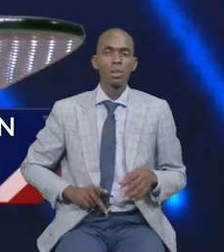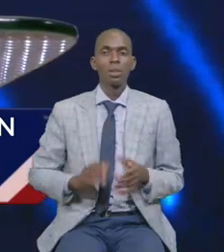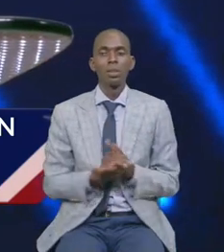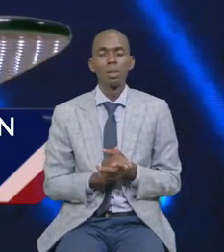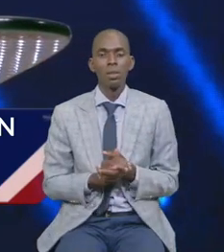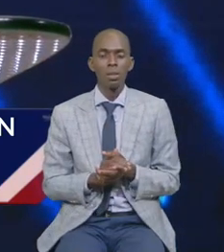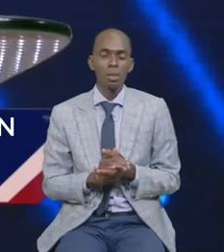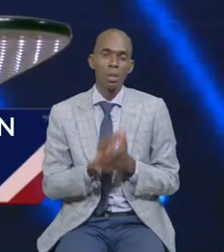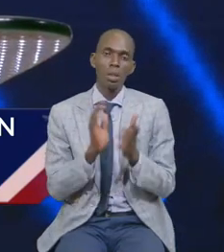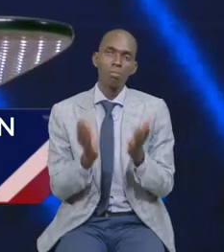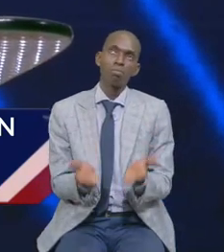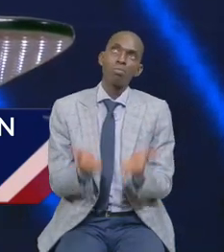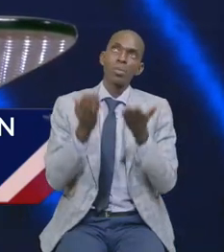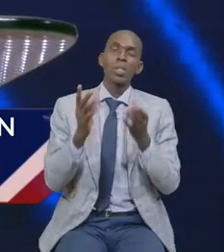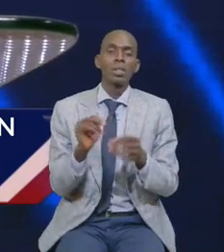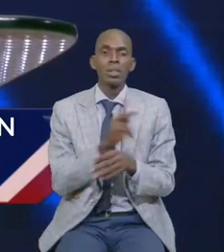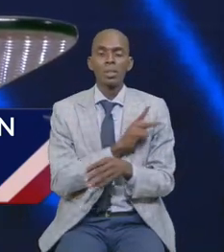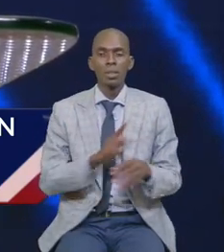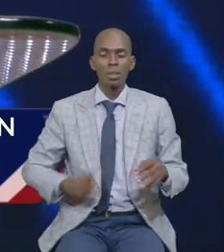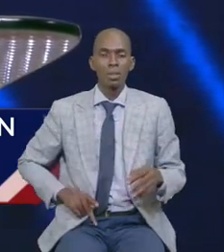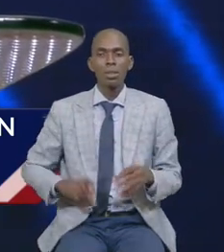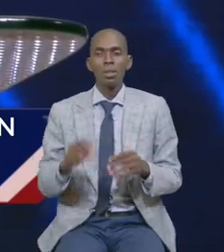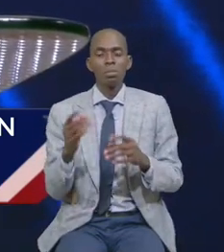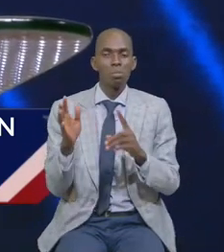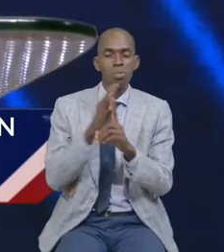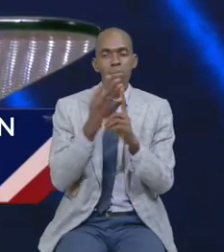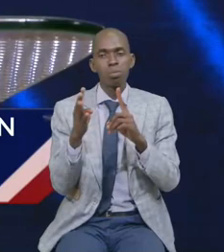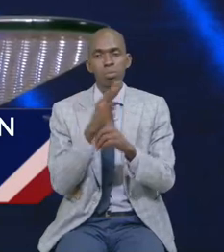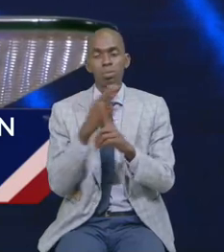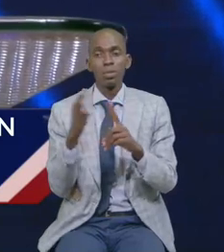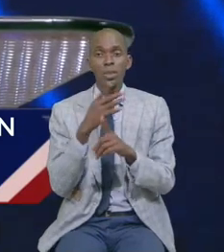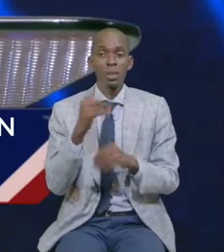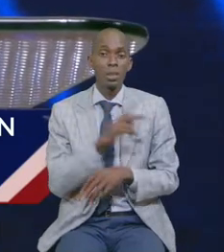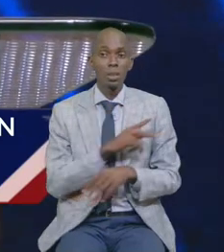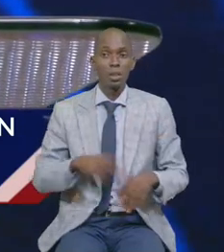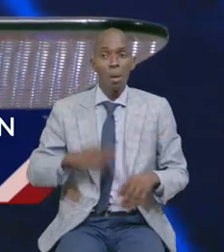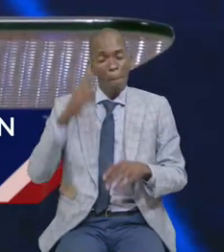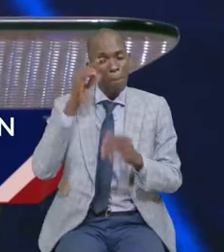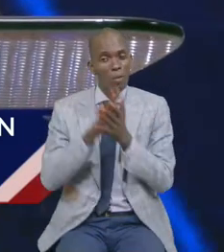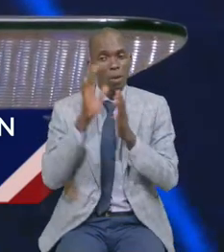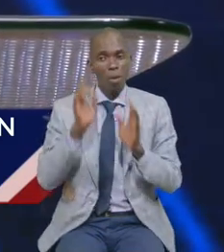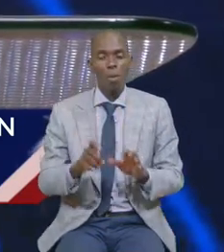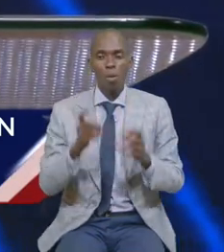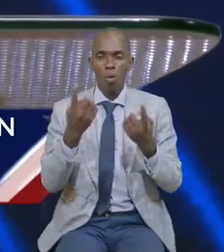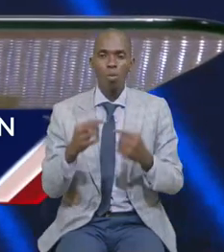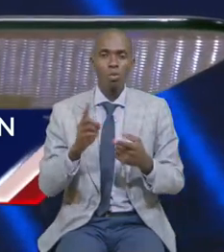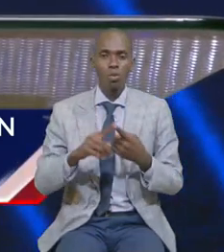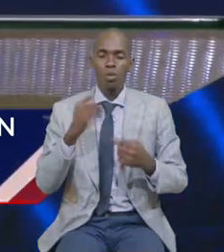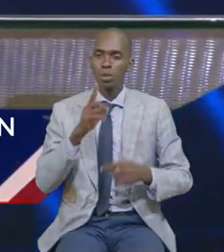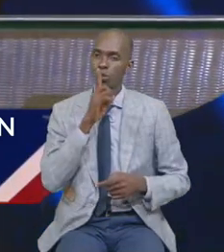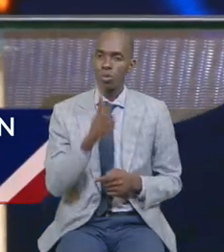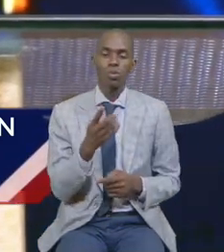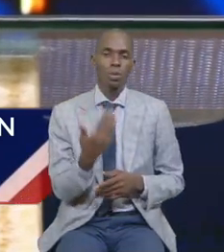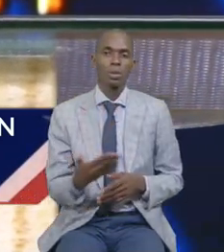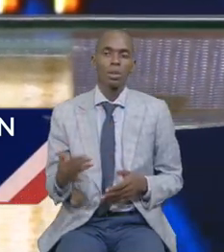exalted King flattering him Believers shall come back to the real face that we